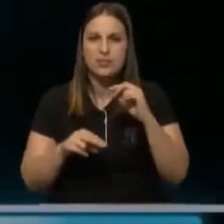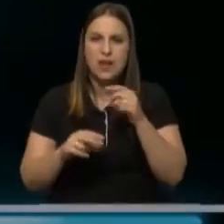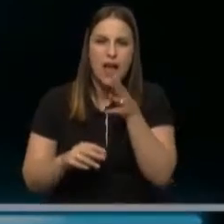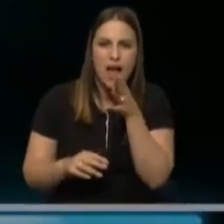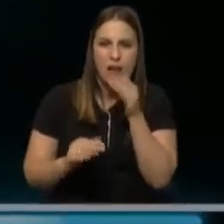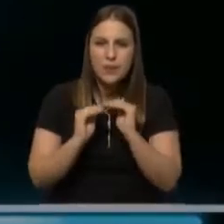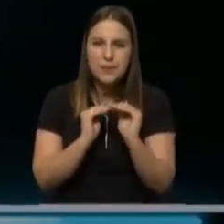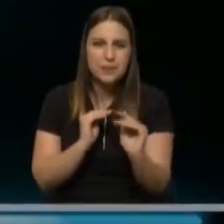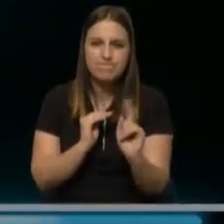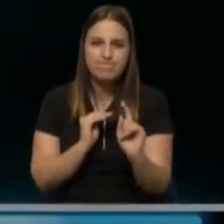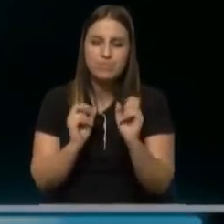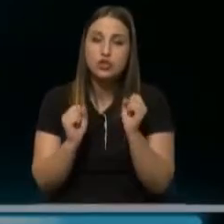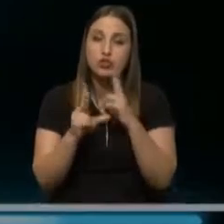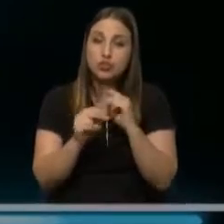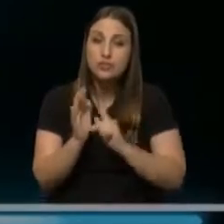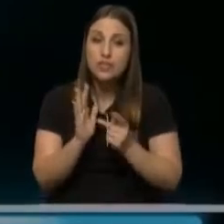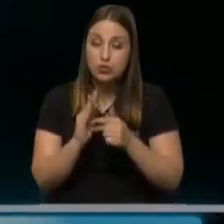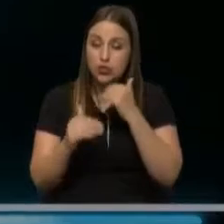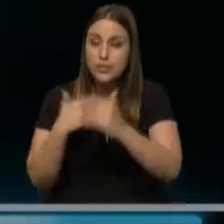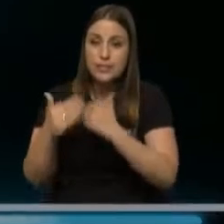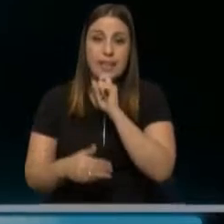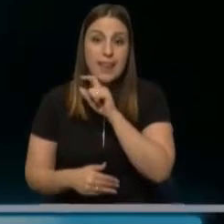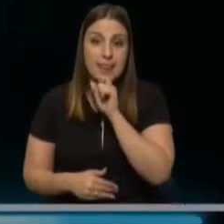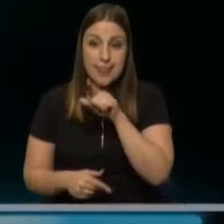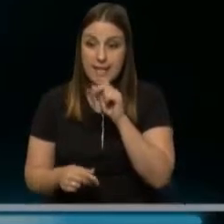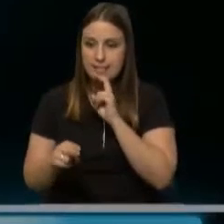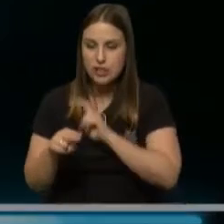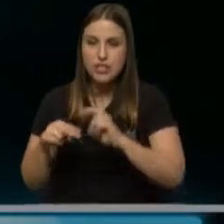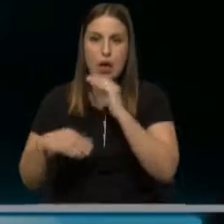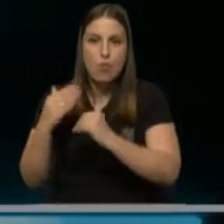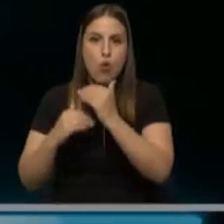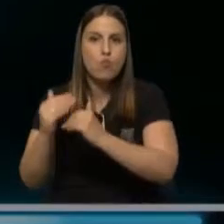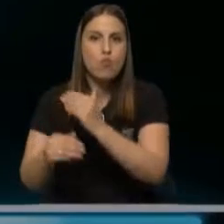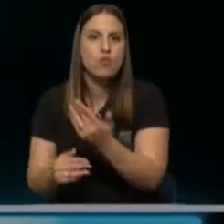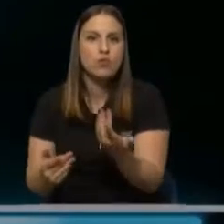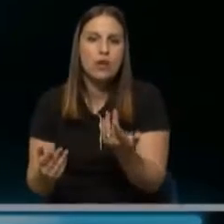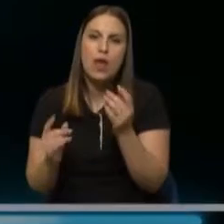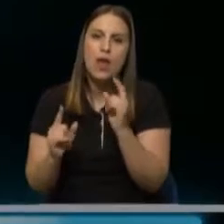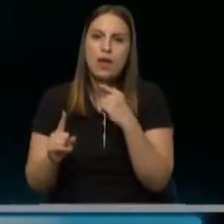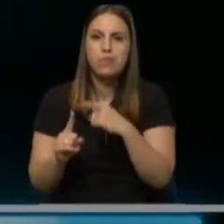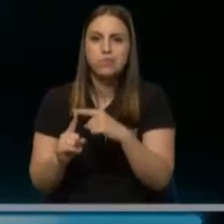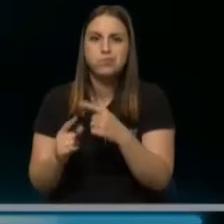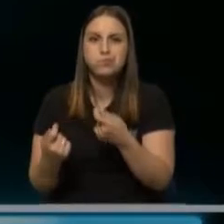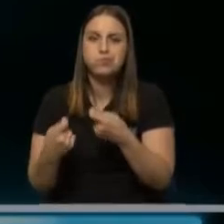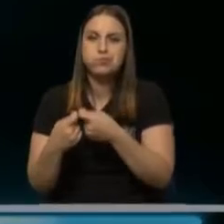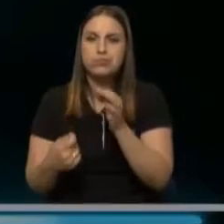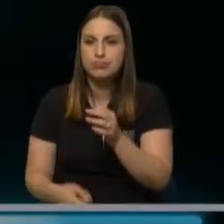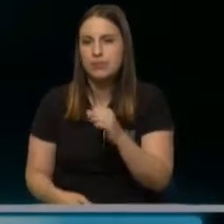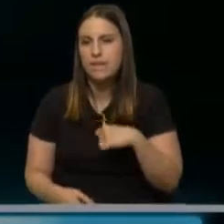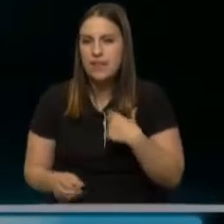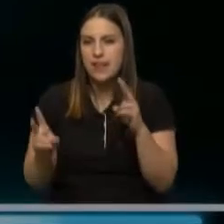stable. With new technologies, this kind of renewable energy can be 100% compatible with the real grid.